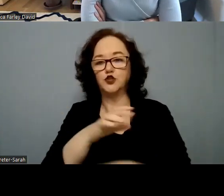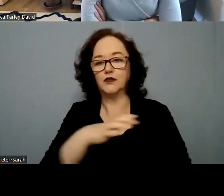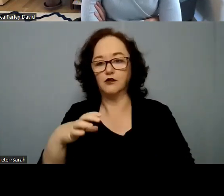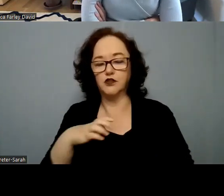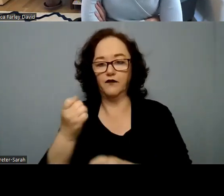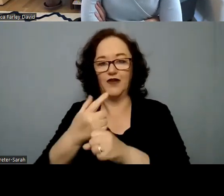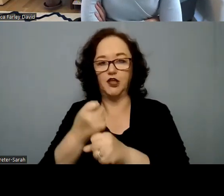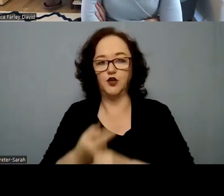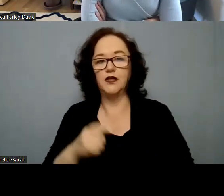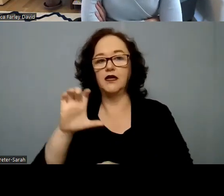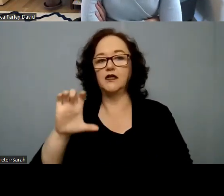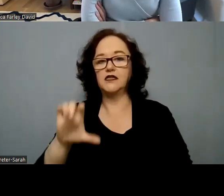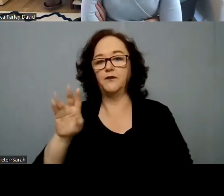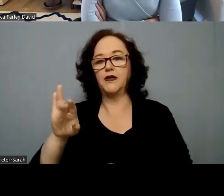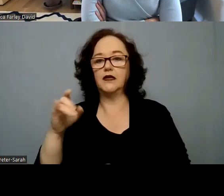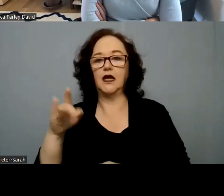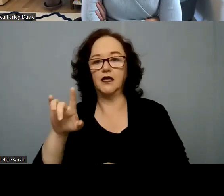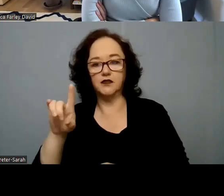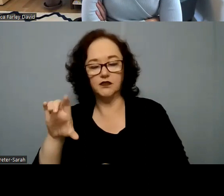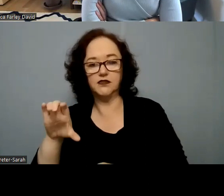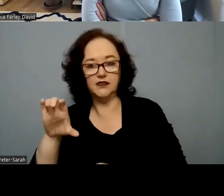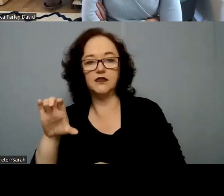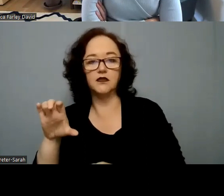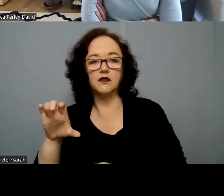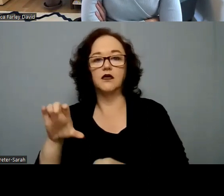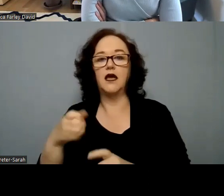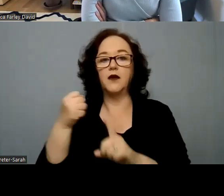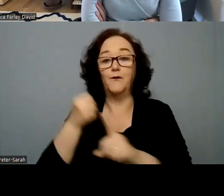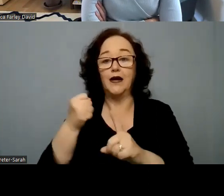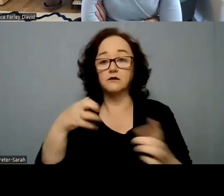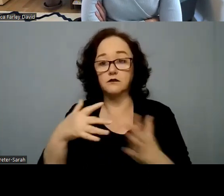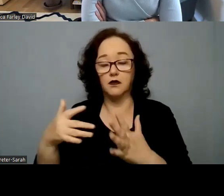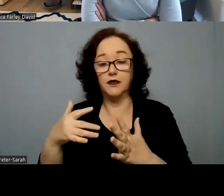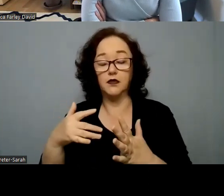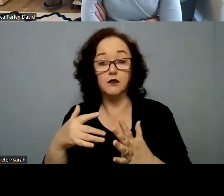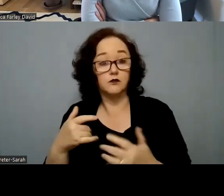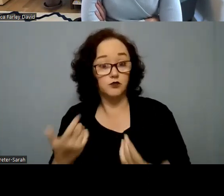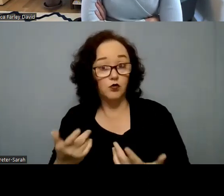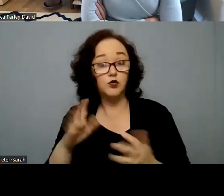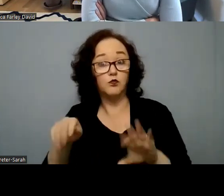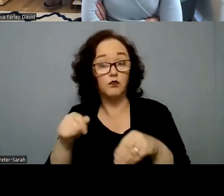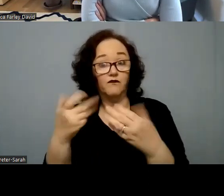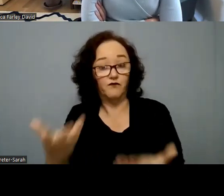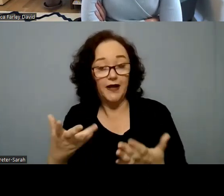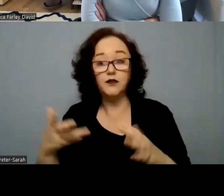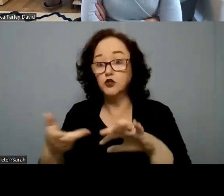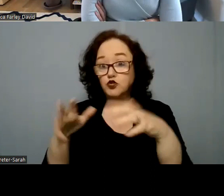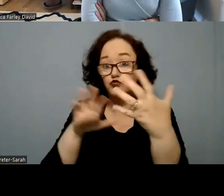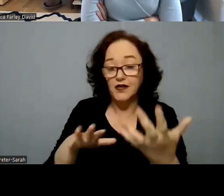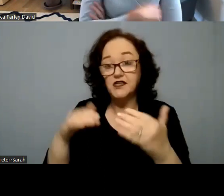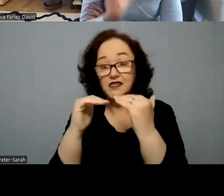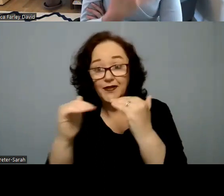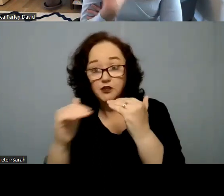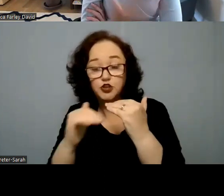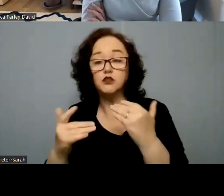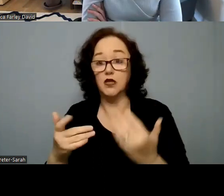Impact Survey, where we asked respondents, do you provide crisis stabilization and mobile crisis? And do you deliver that directly, or